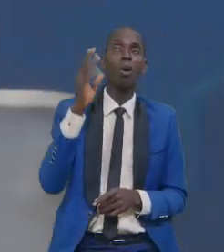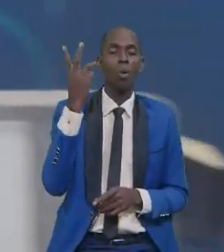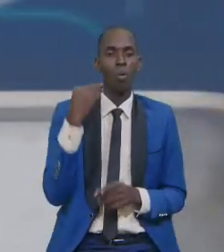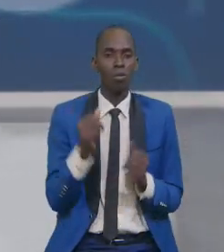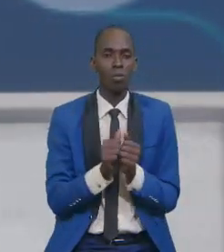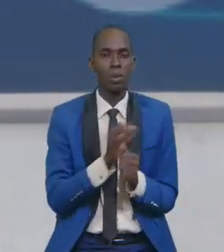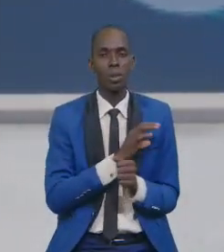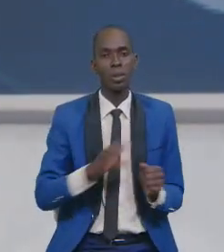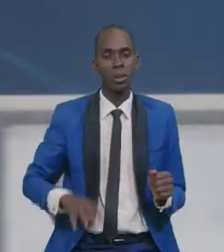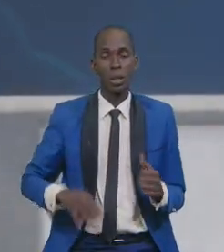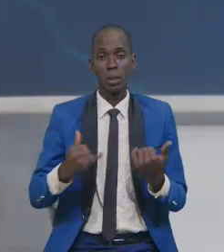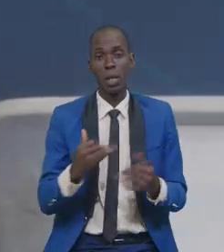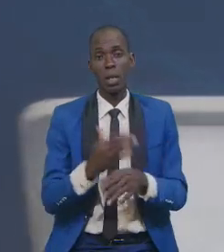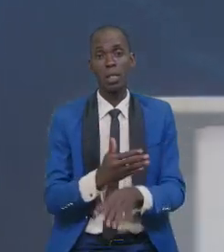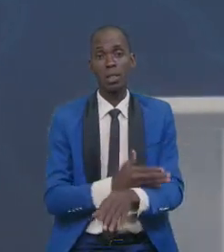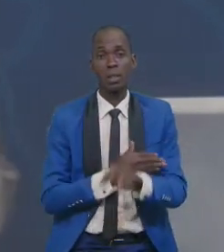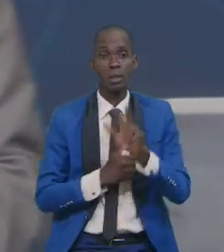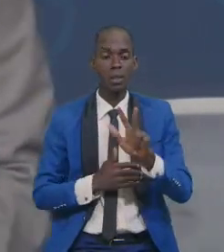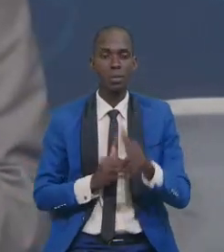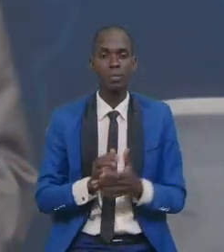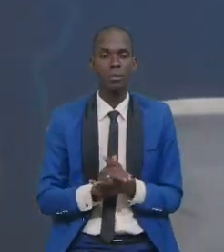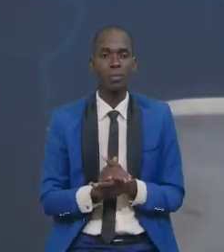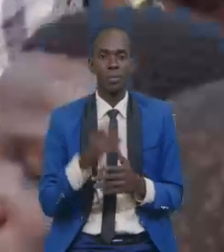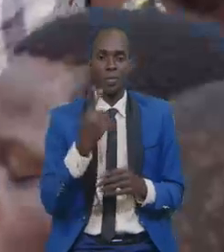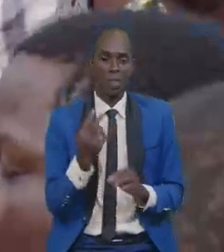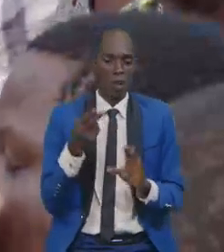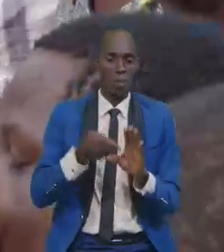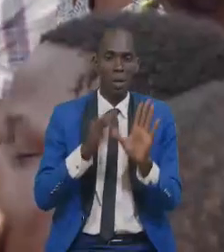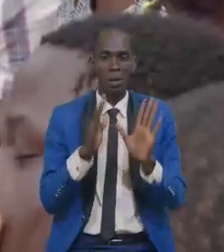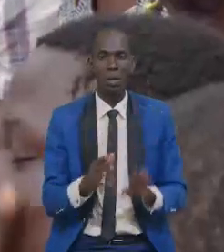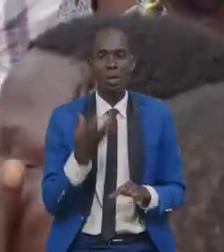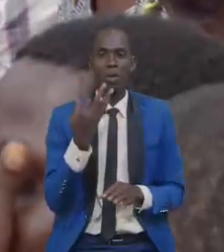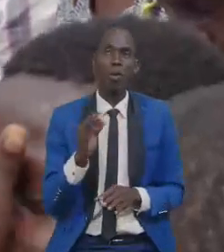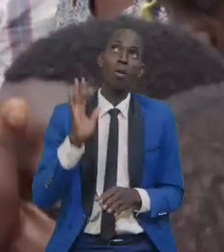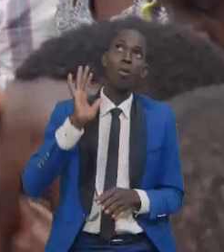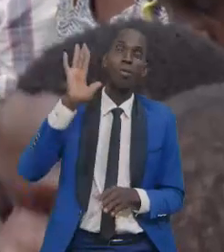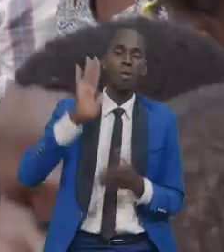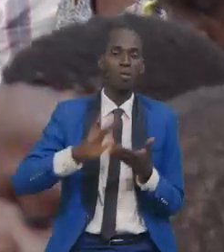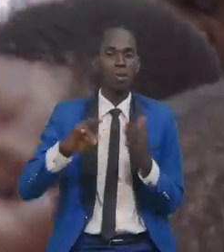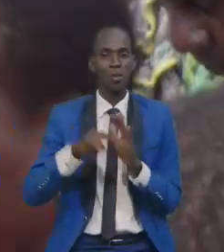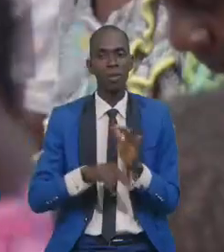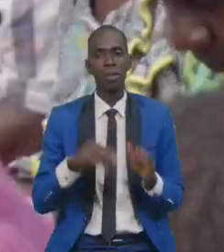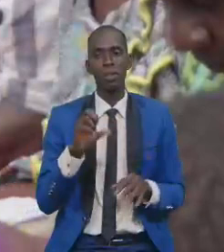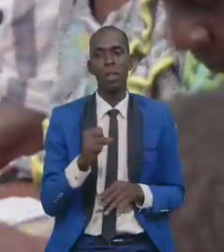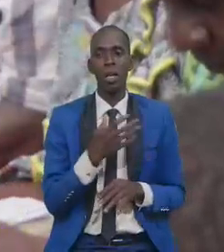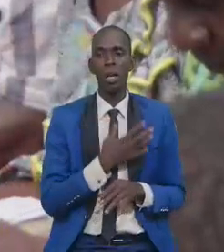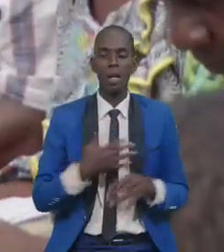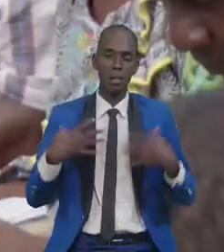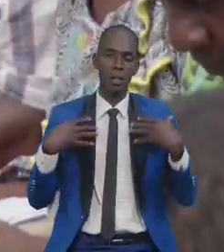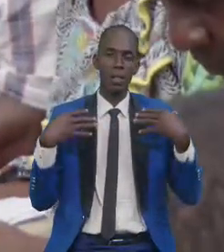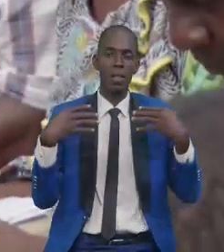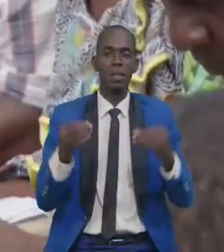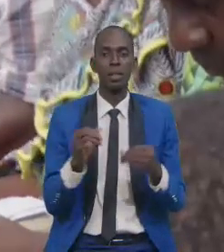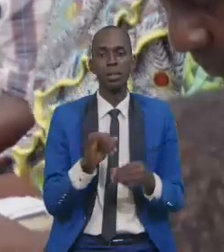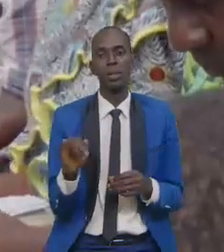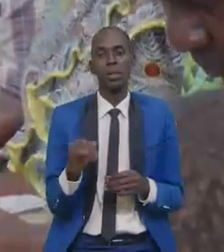here. Number 3, the partakers of his forgiveness and healing, the partakers